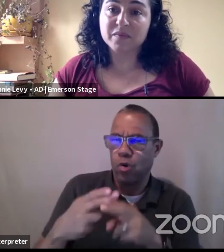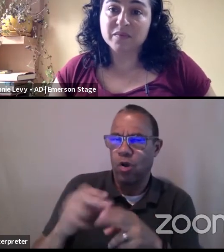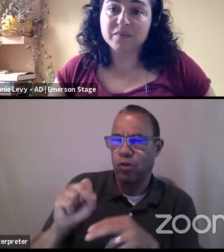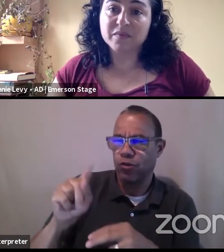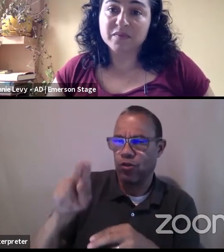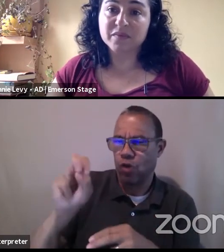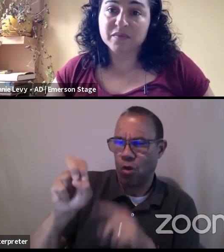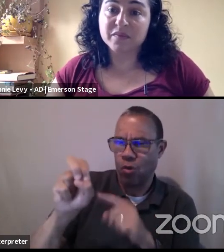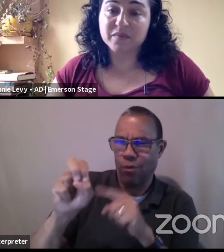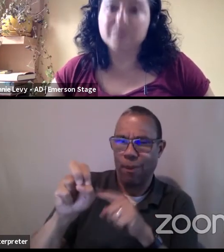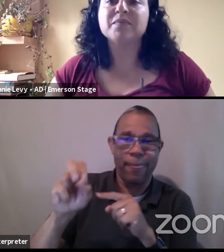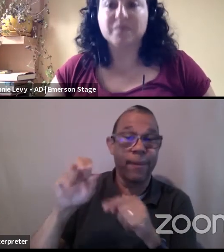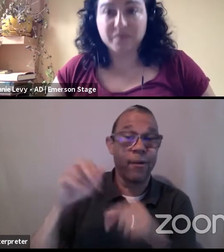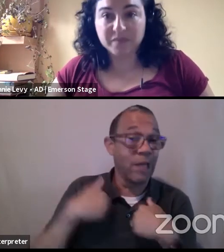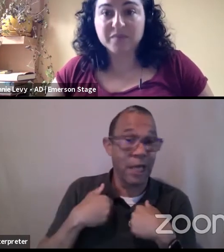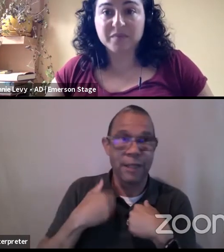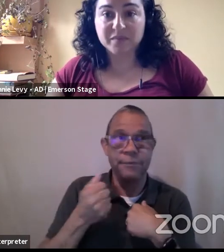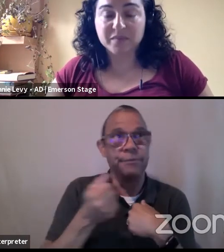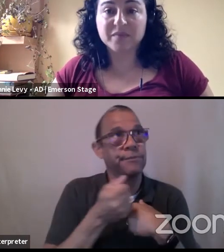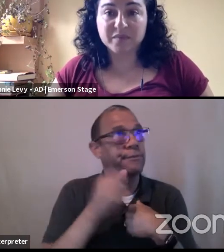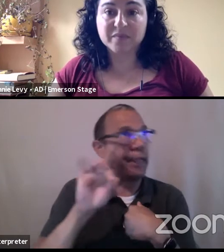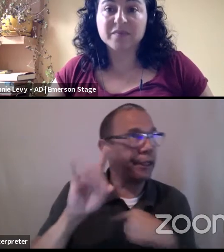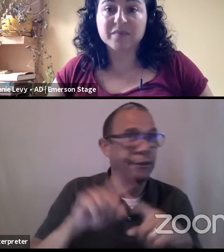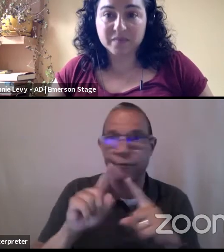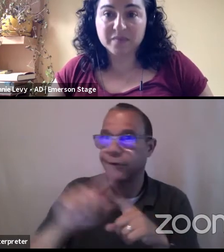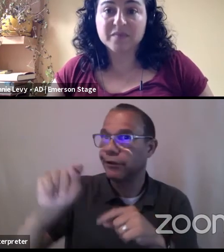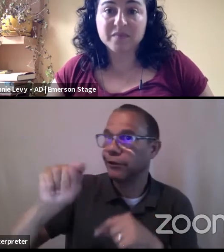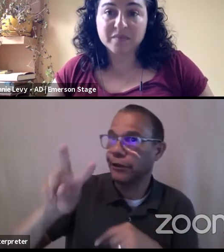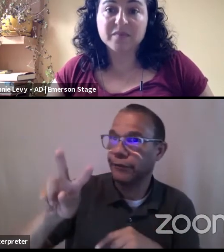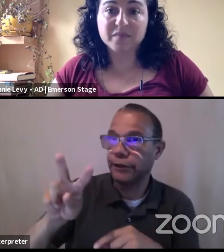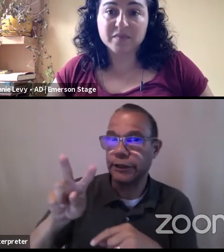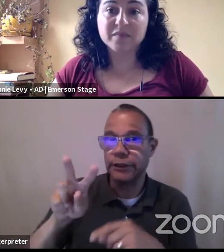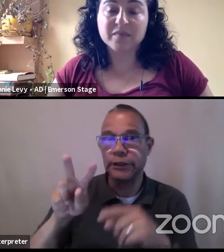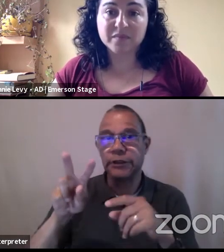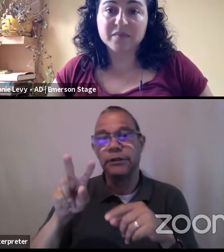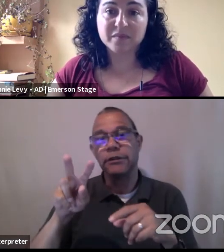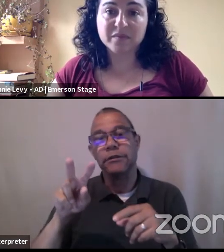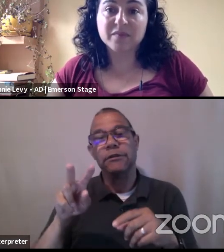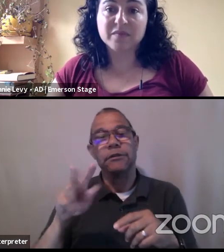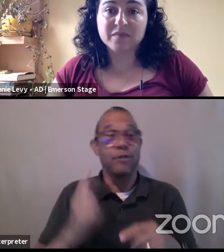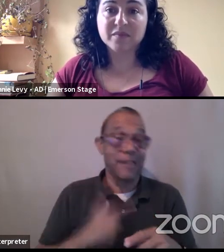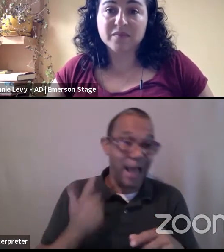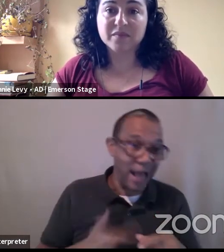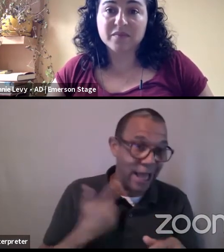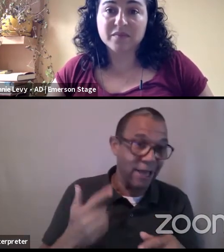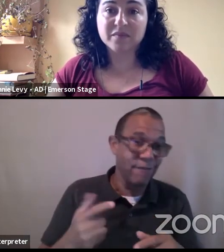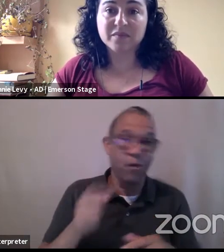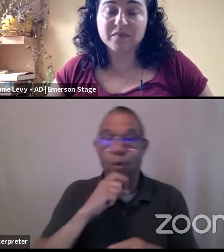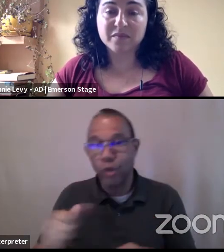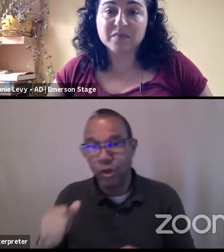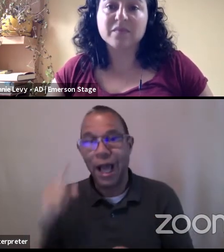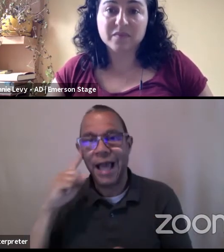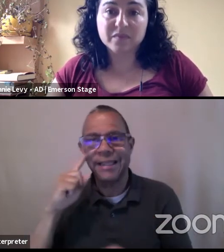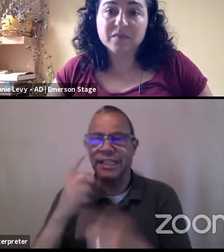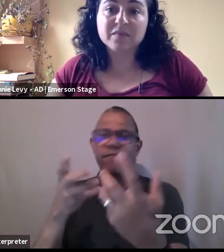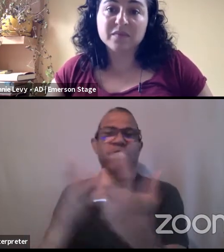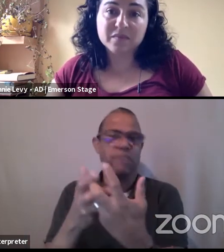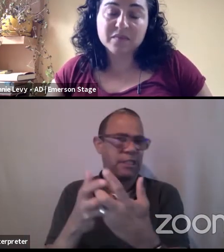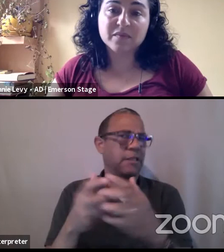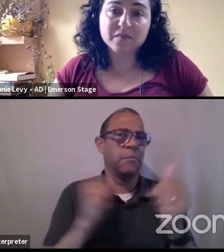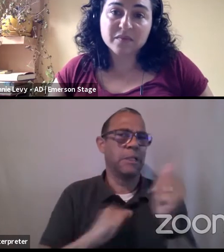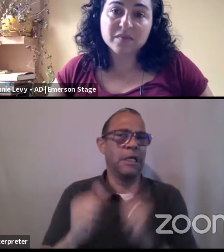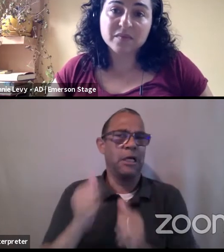eight television sets and it was live and it was altered, it was two realities. I think it fits the play very well, where